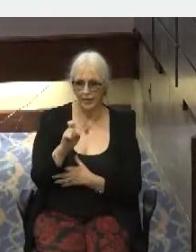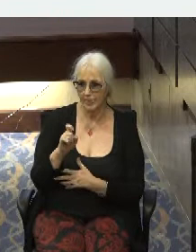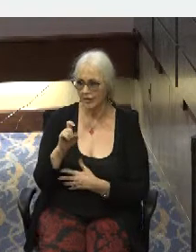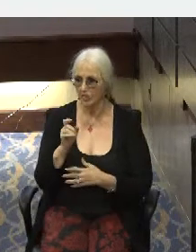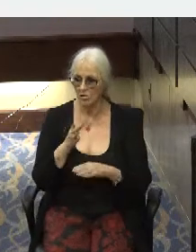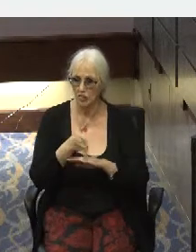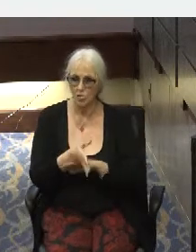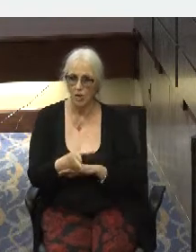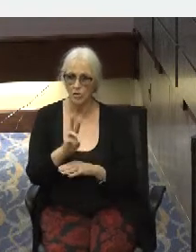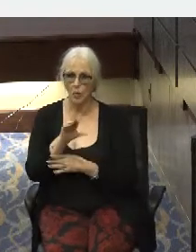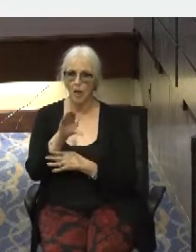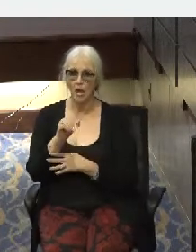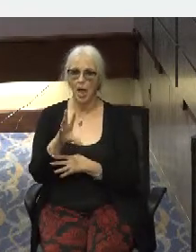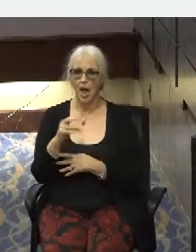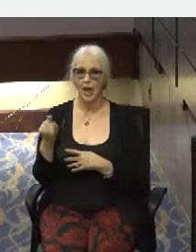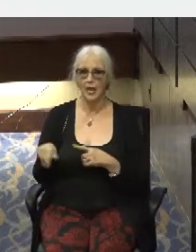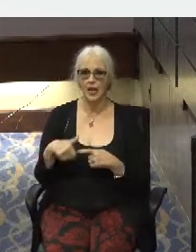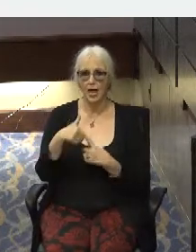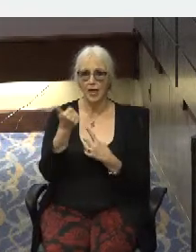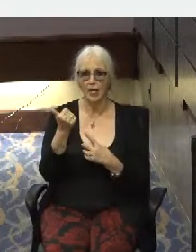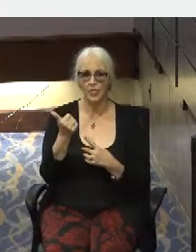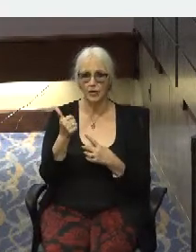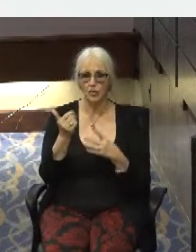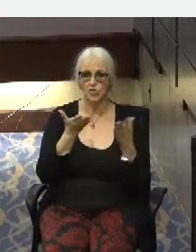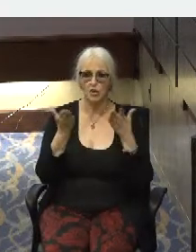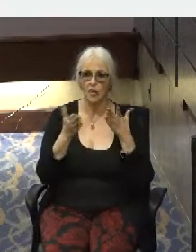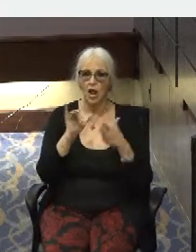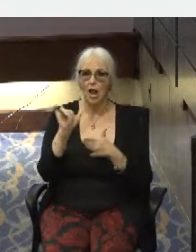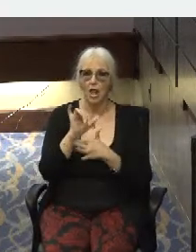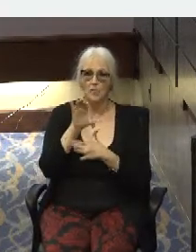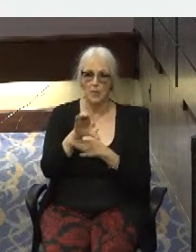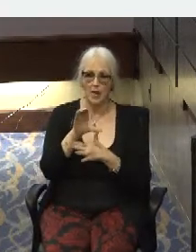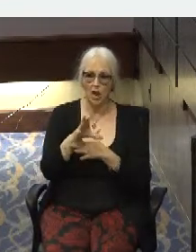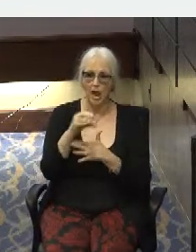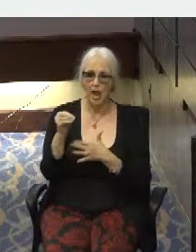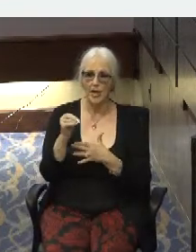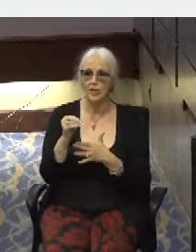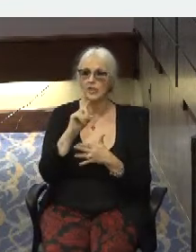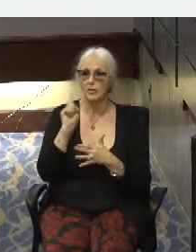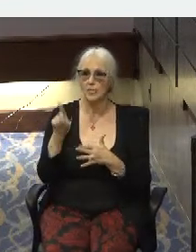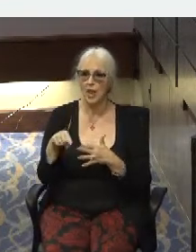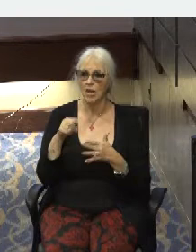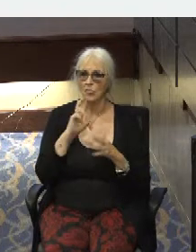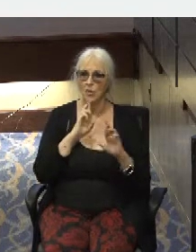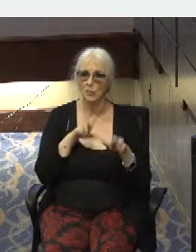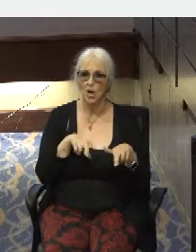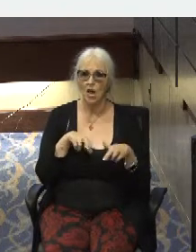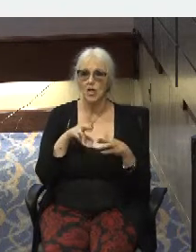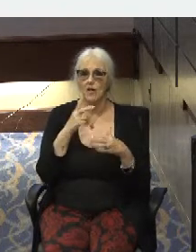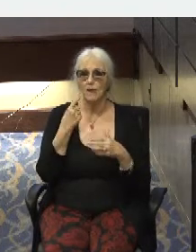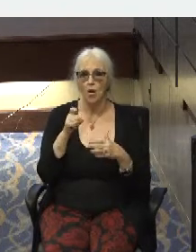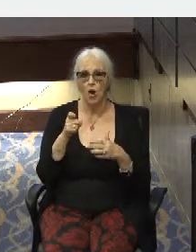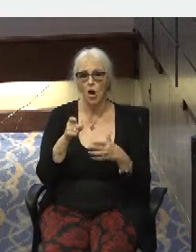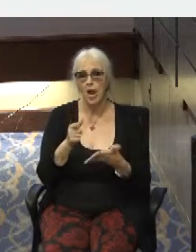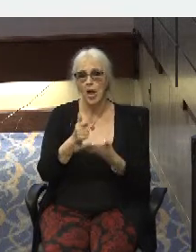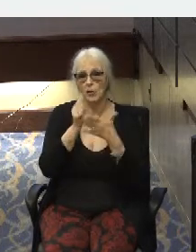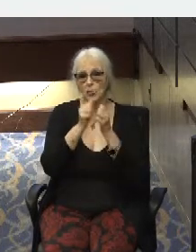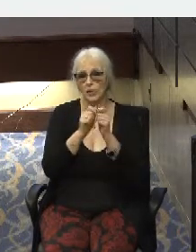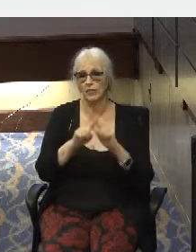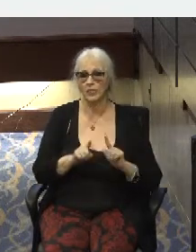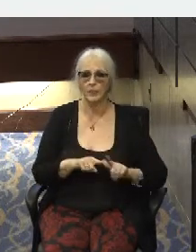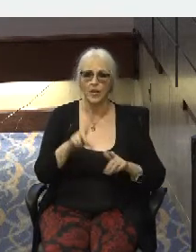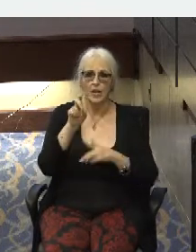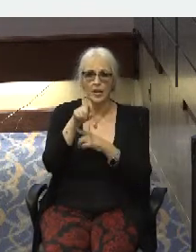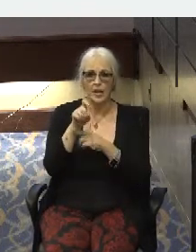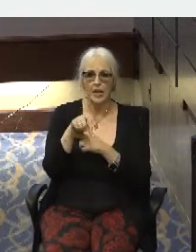Waco, plus additional service that services Baylor, as well as the demand response service that handles paratransit needs. Again, as we